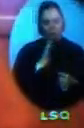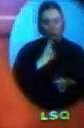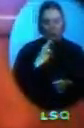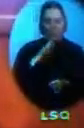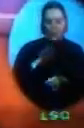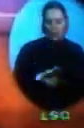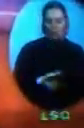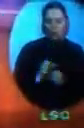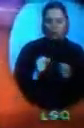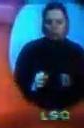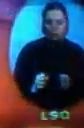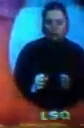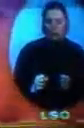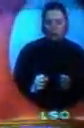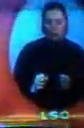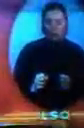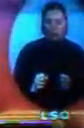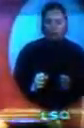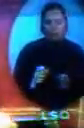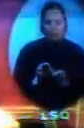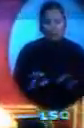so very, very important.